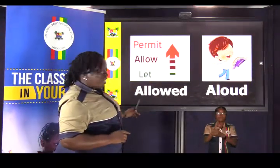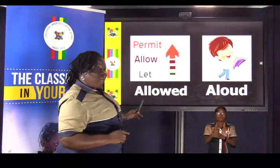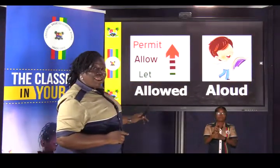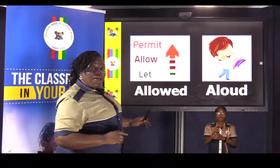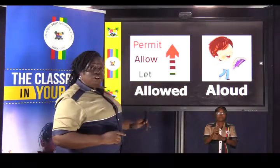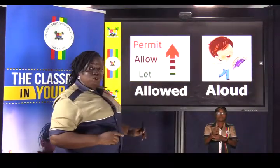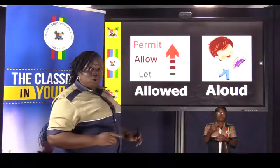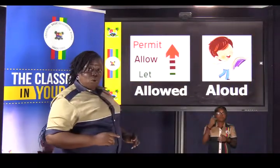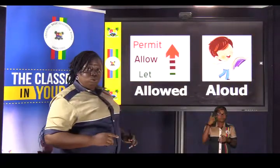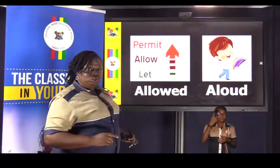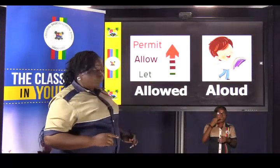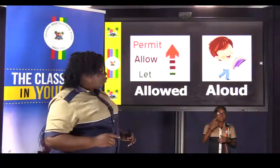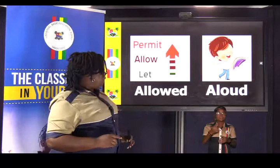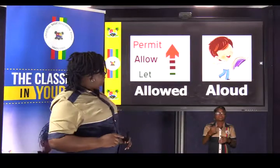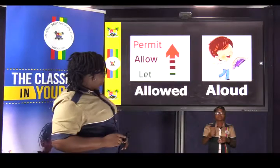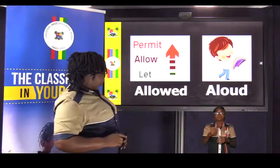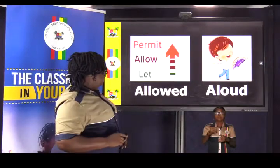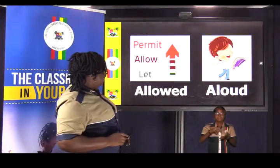Allowed,